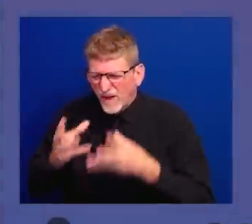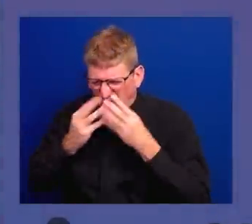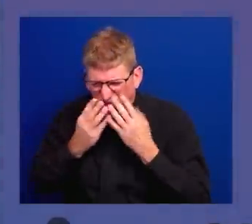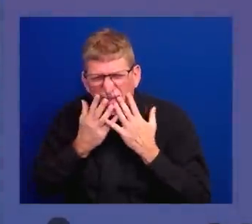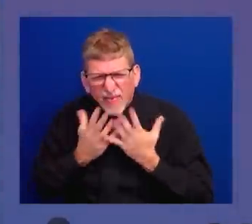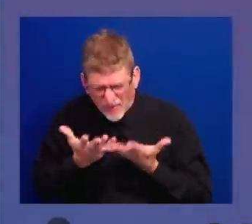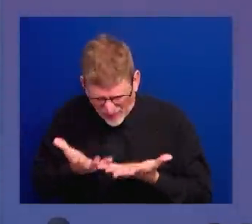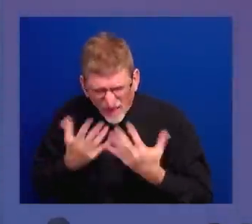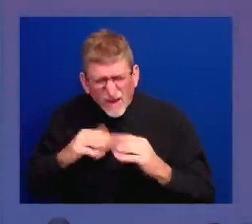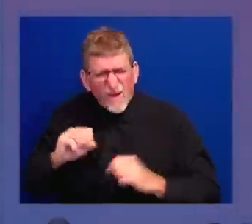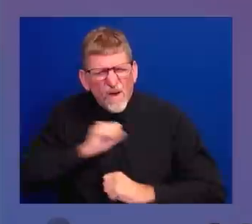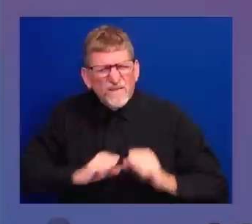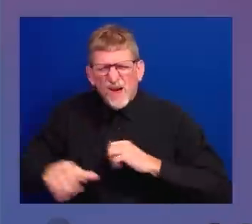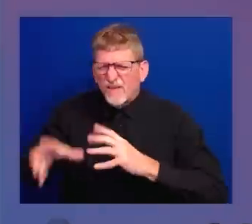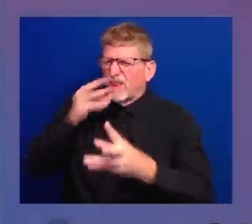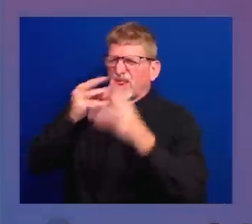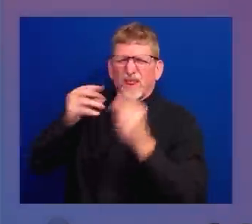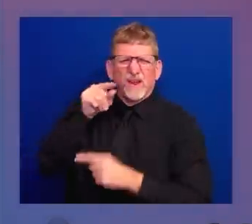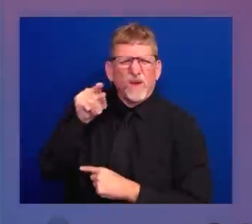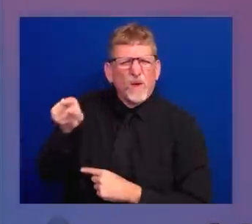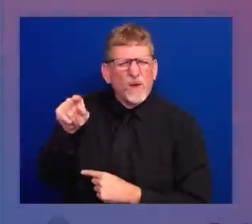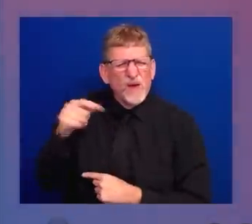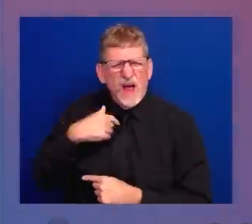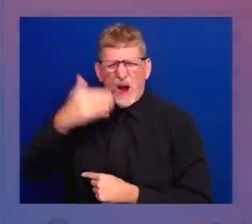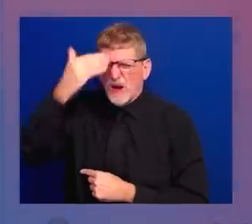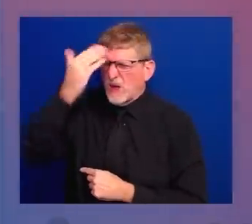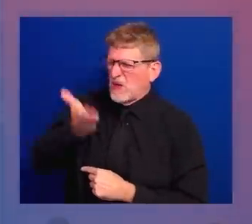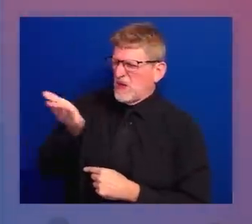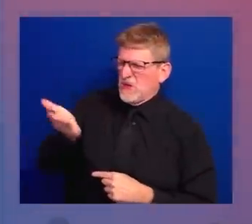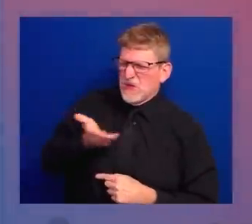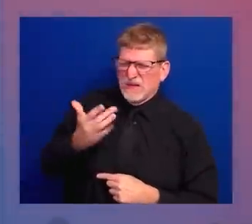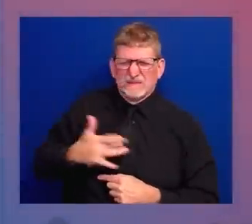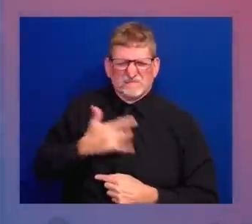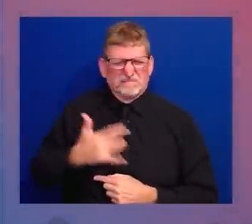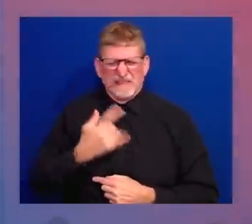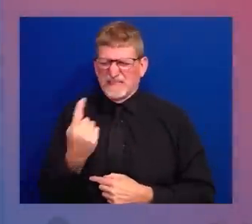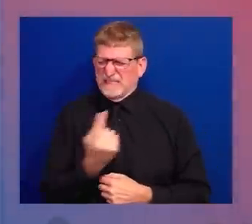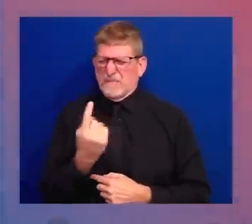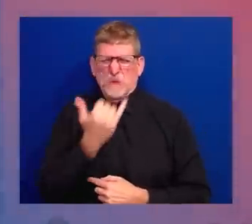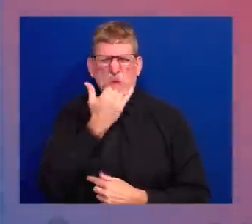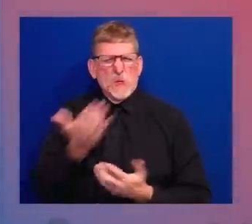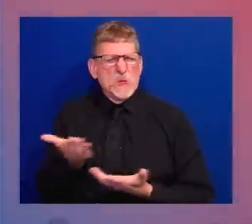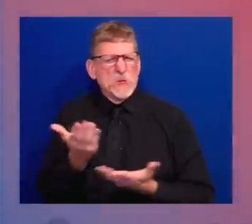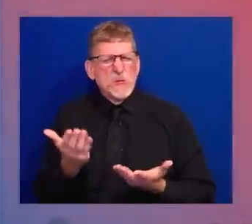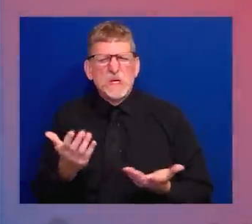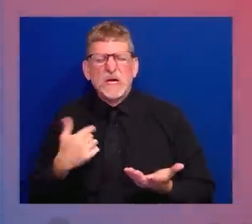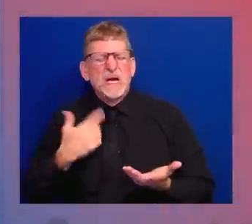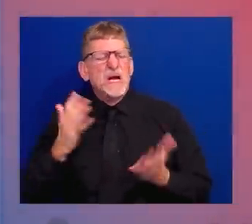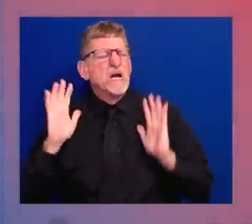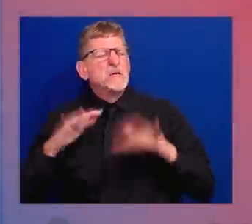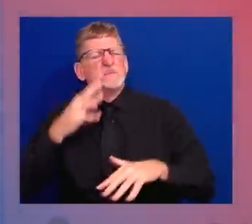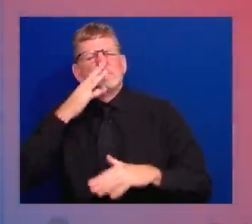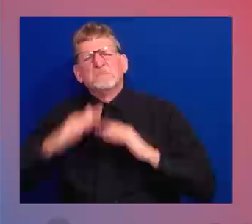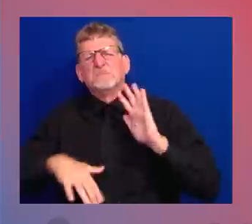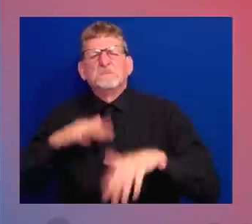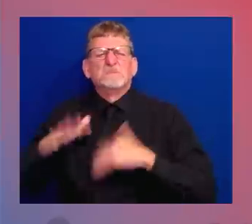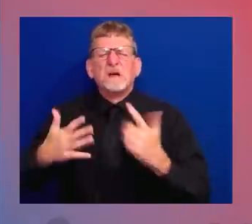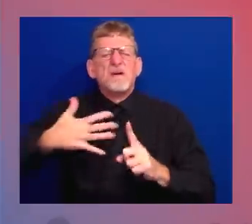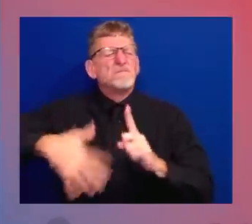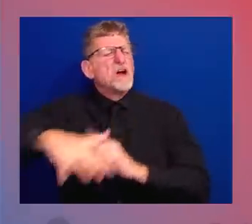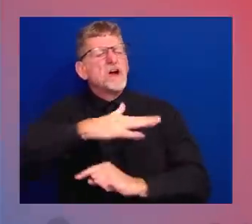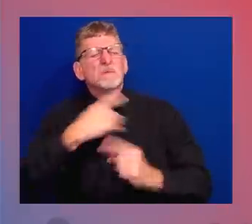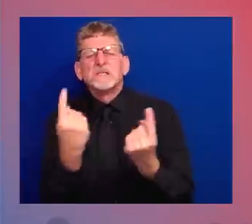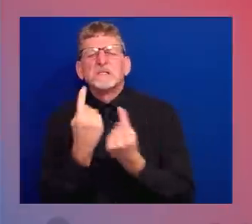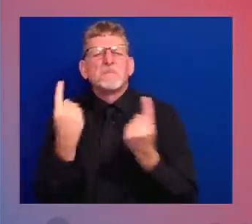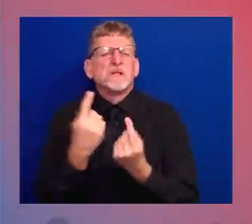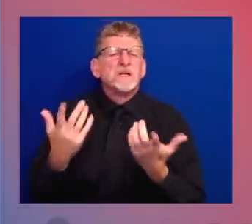off and we chalked it up to dust in the air. Of course, I would later learn that this was a symptom of being